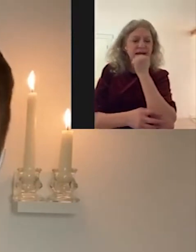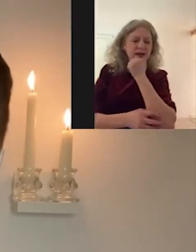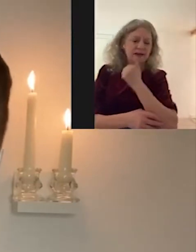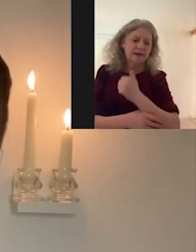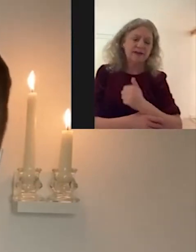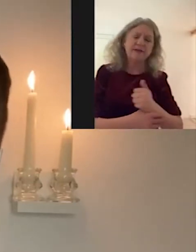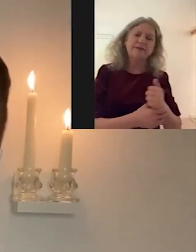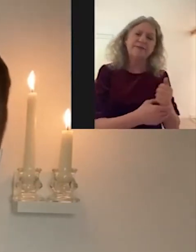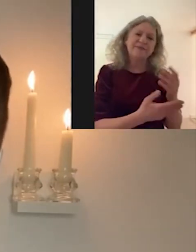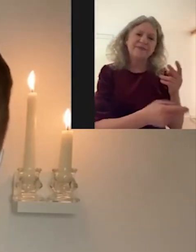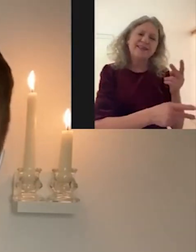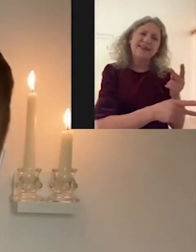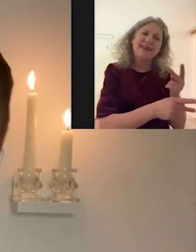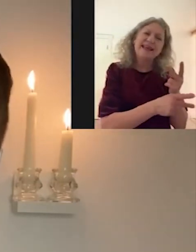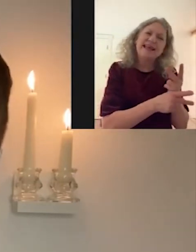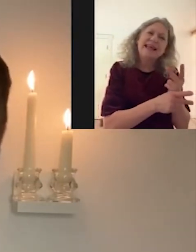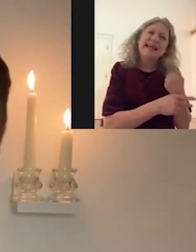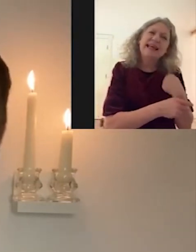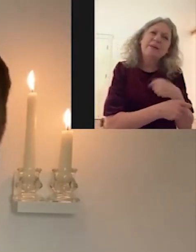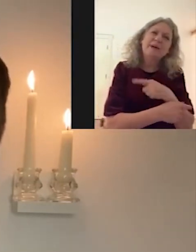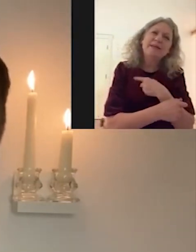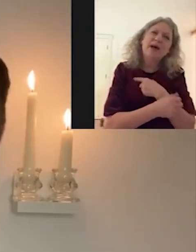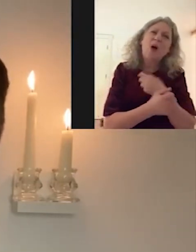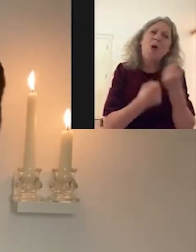us, gracious